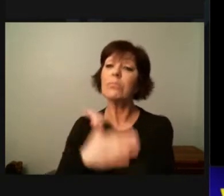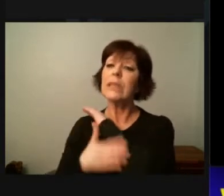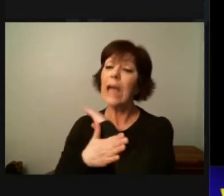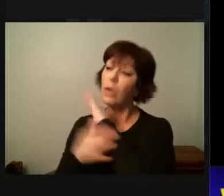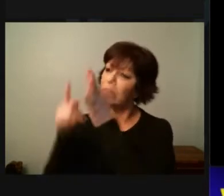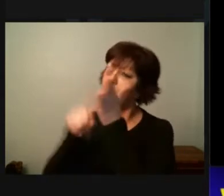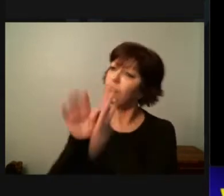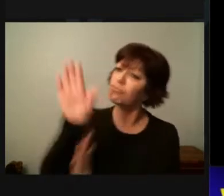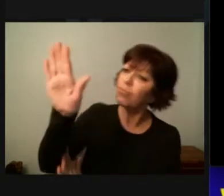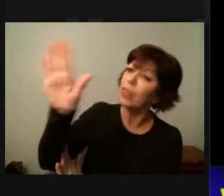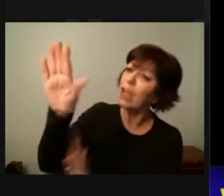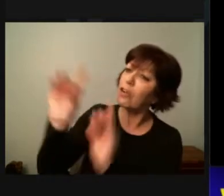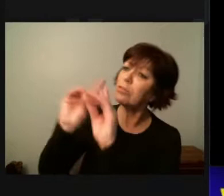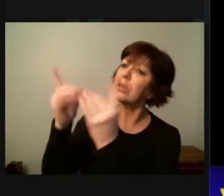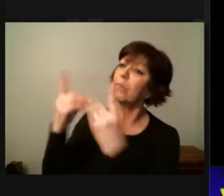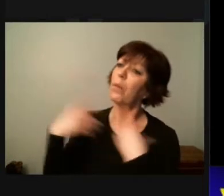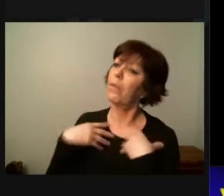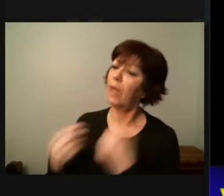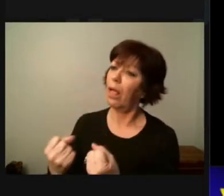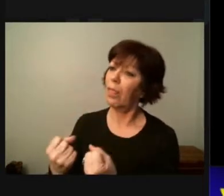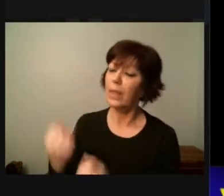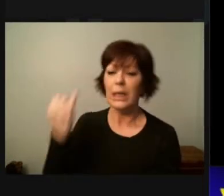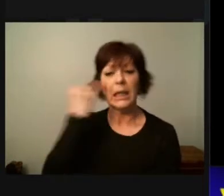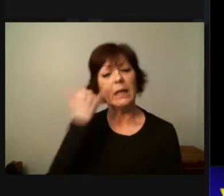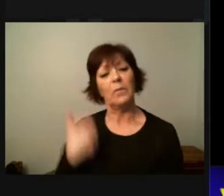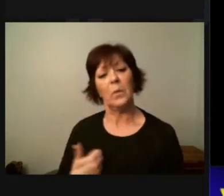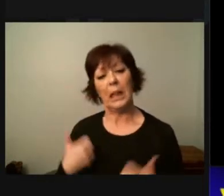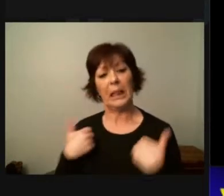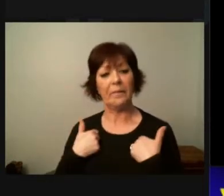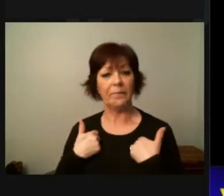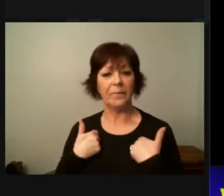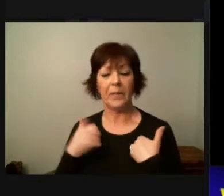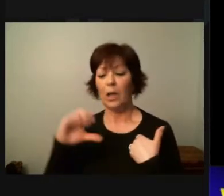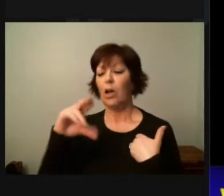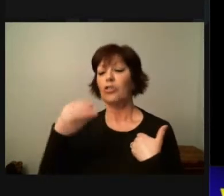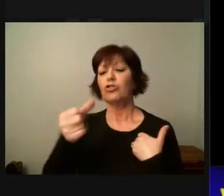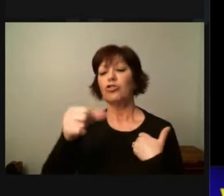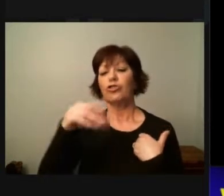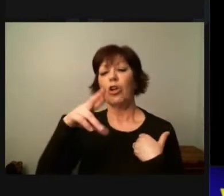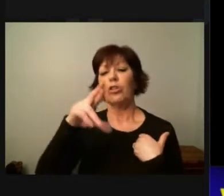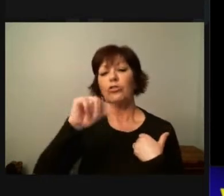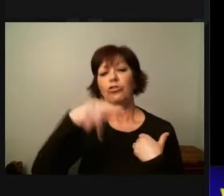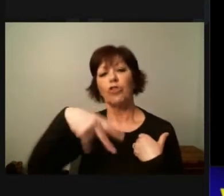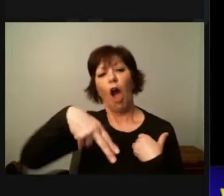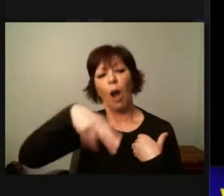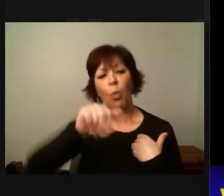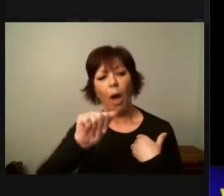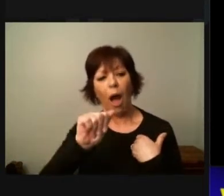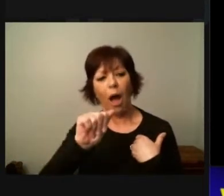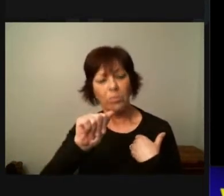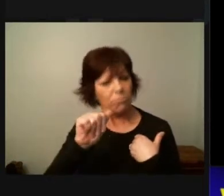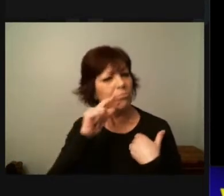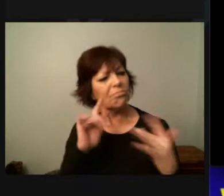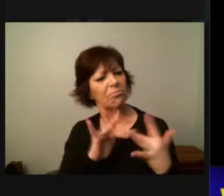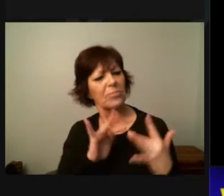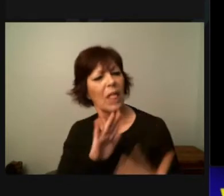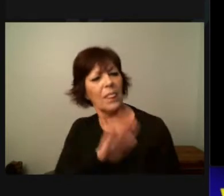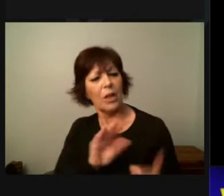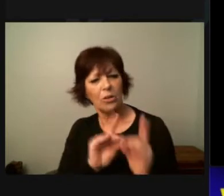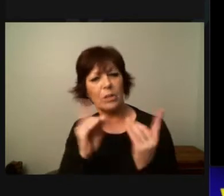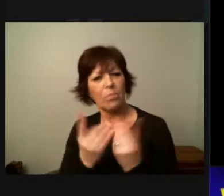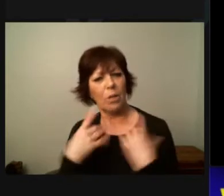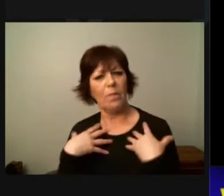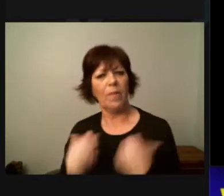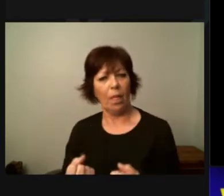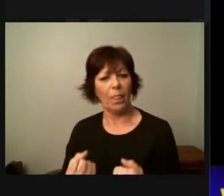with the Niagara County Department of Health. If you lived in Chautauqua County, you would want to talk with the Chautauqua County Department of